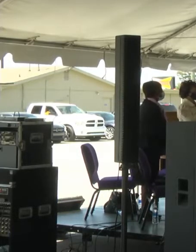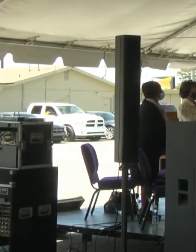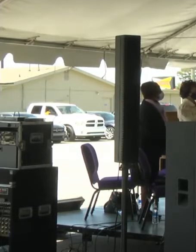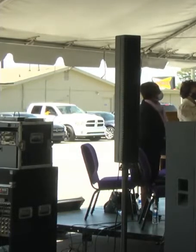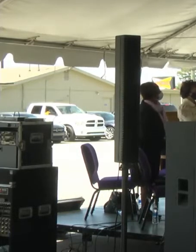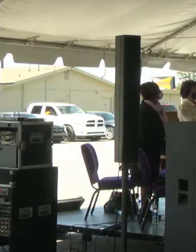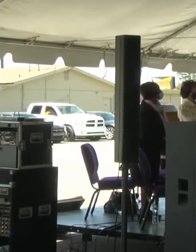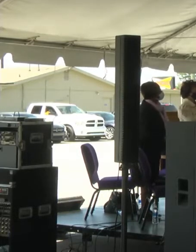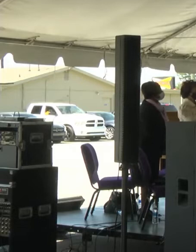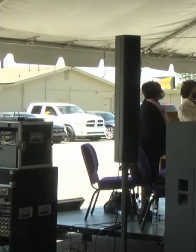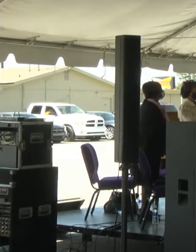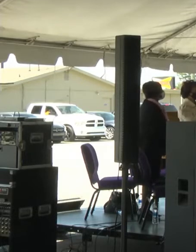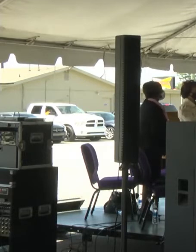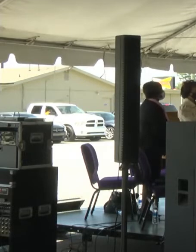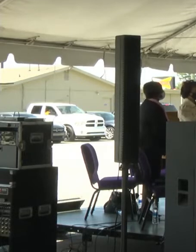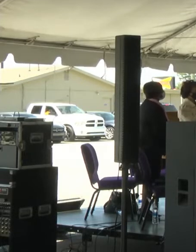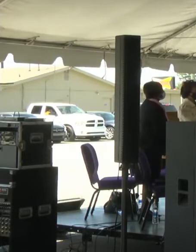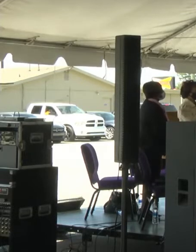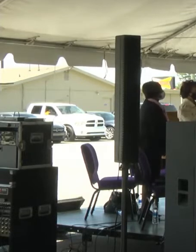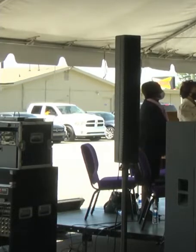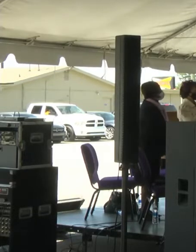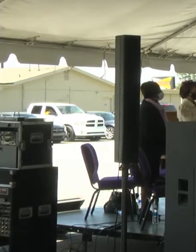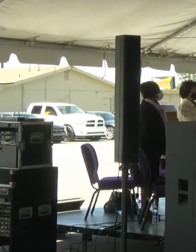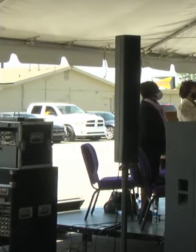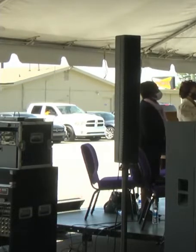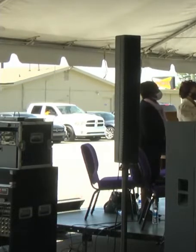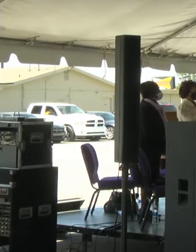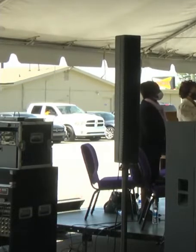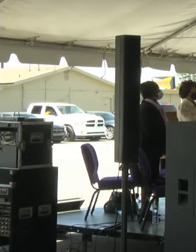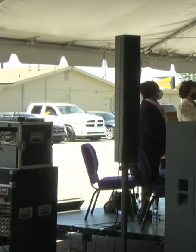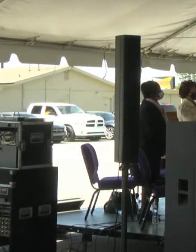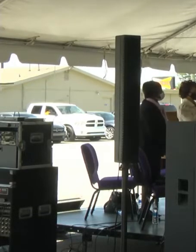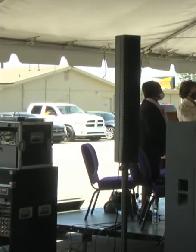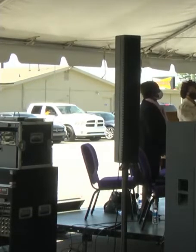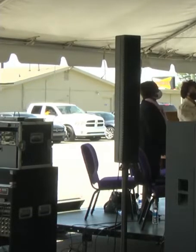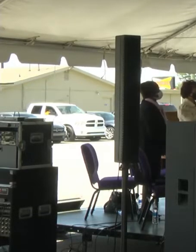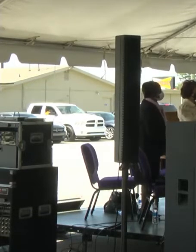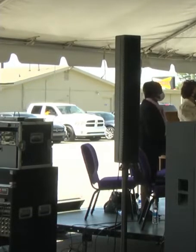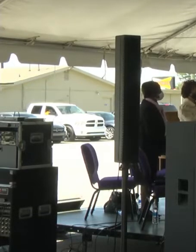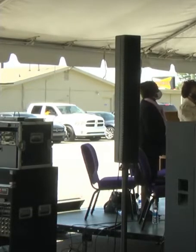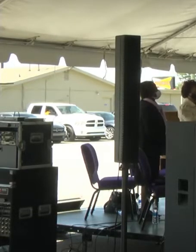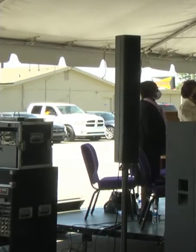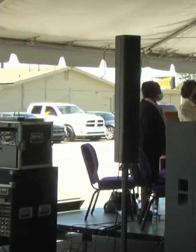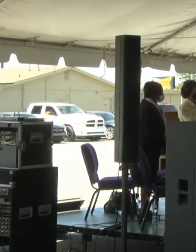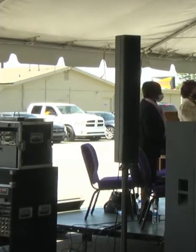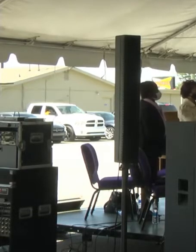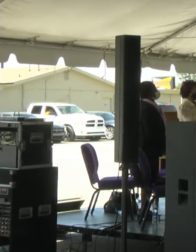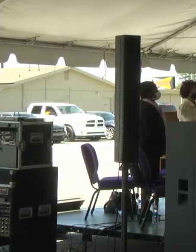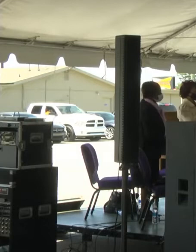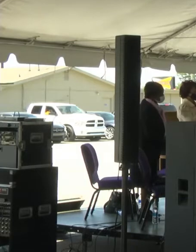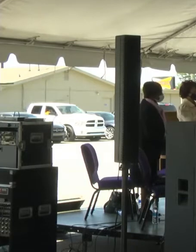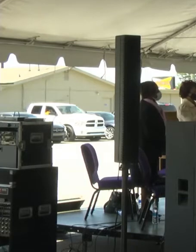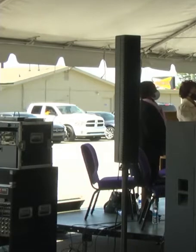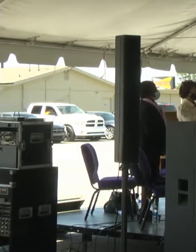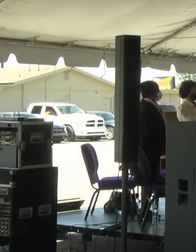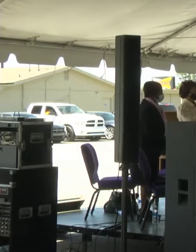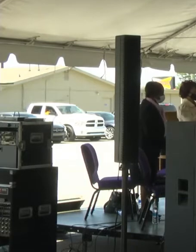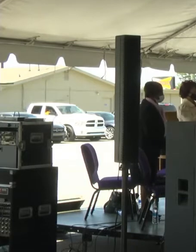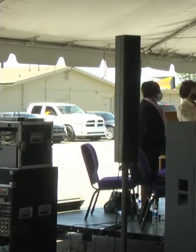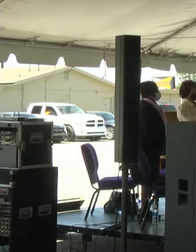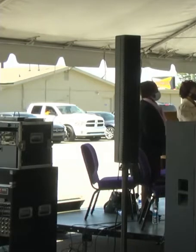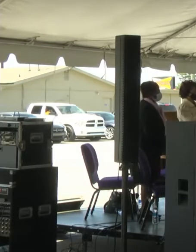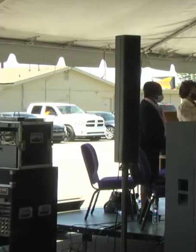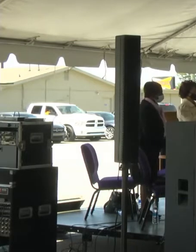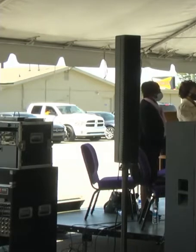means we are healed through the blood of Jesus Christ, which means our souls are saved. But can I tell you also, he put healing power in